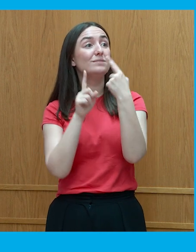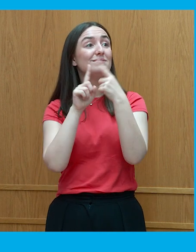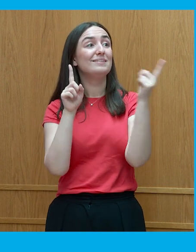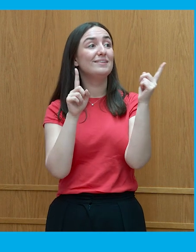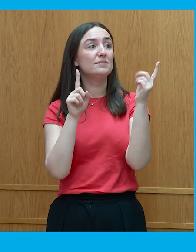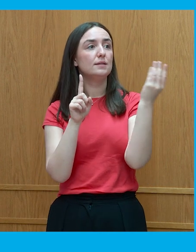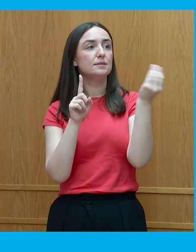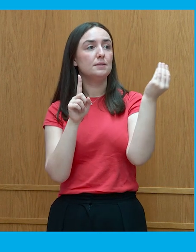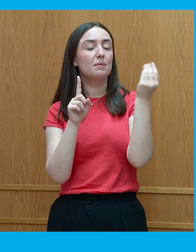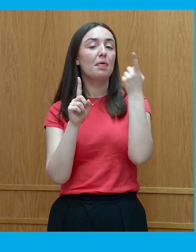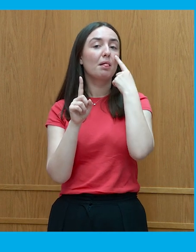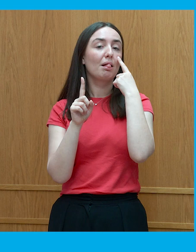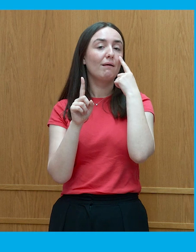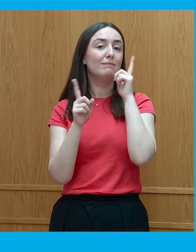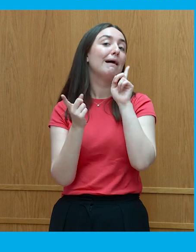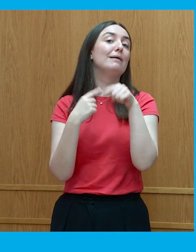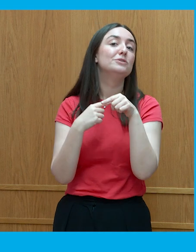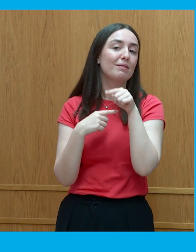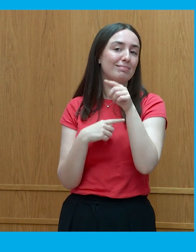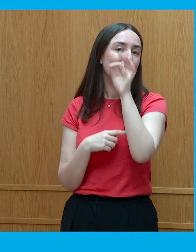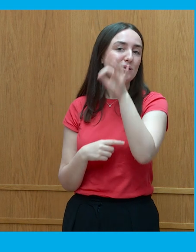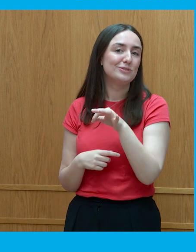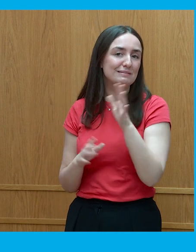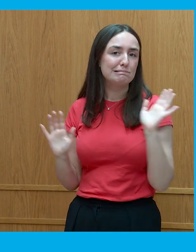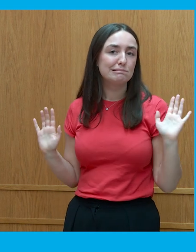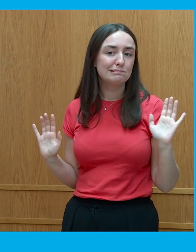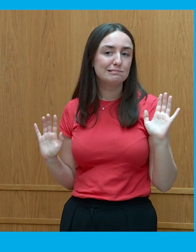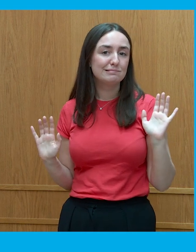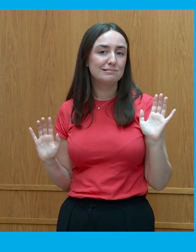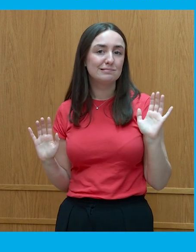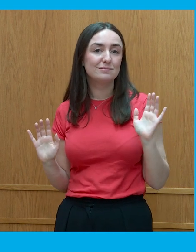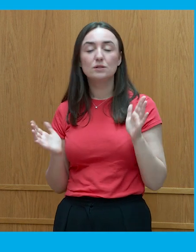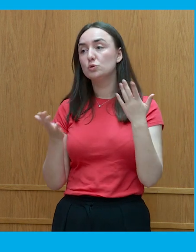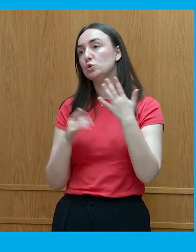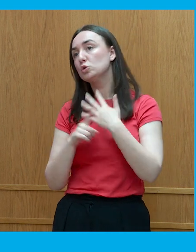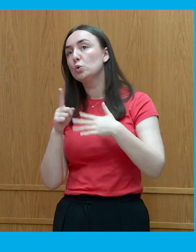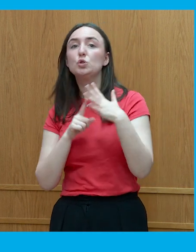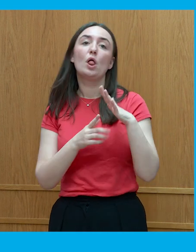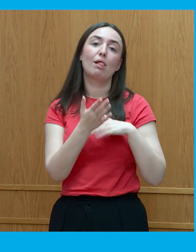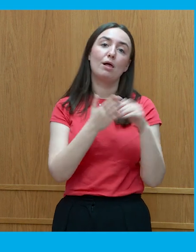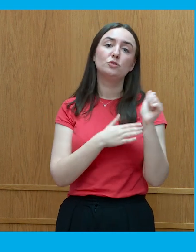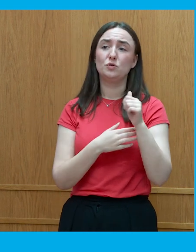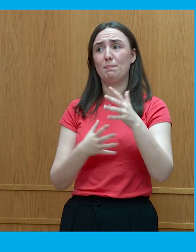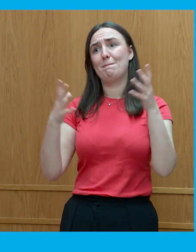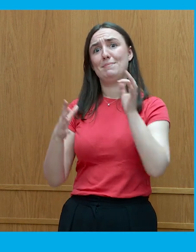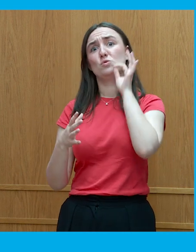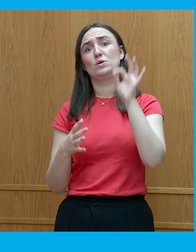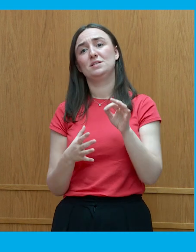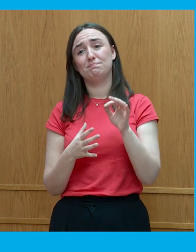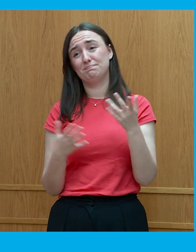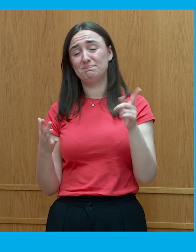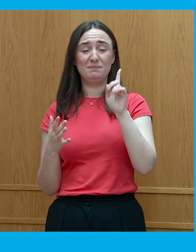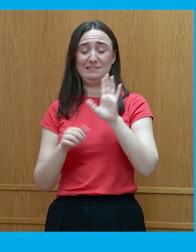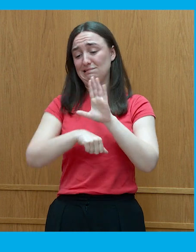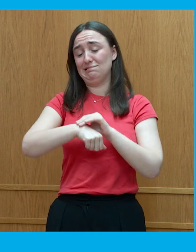something that hints at an answer to that, I think, massive social and cultural question. And then I'm afraid we'll have to wrap up.